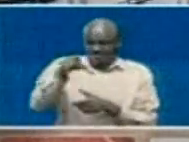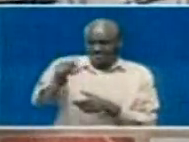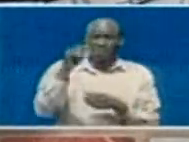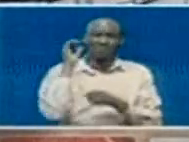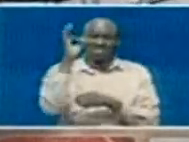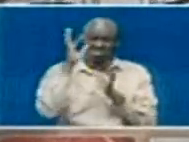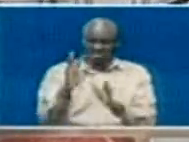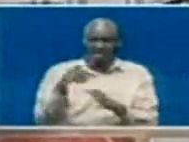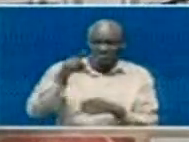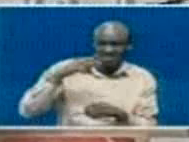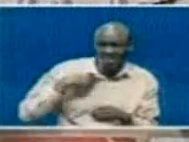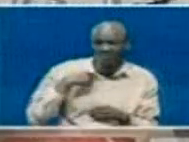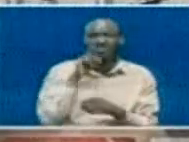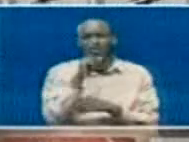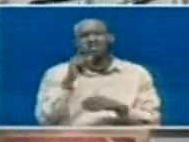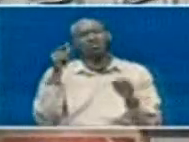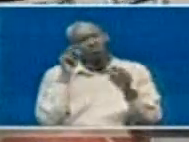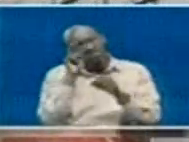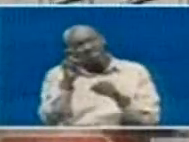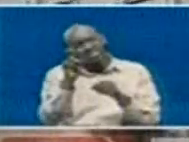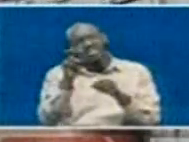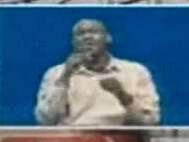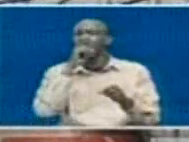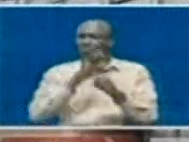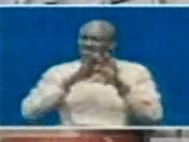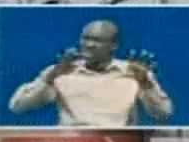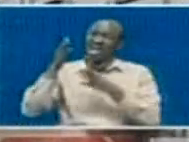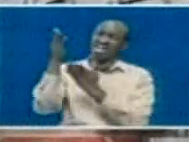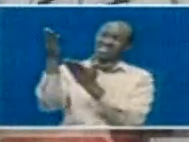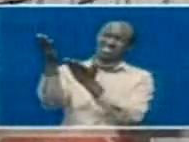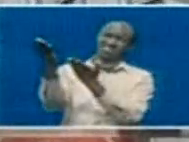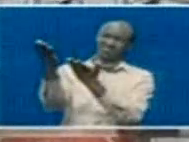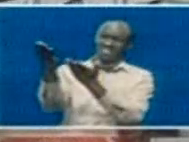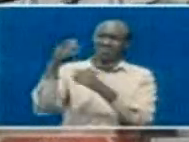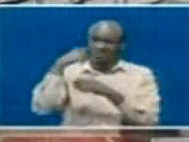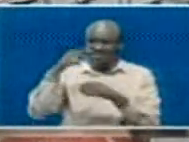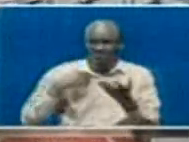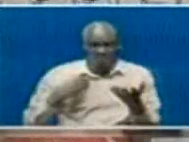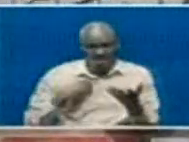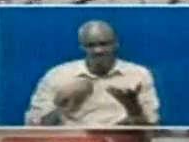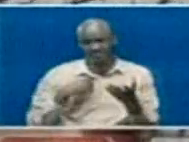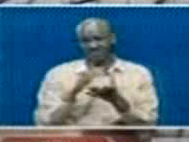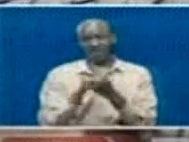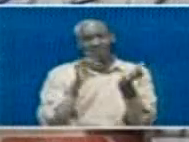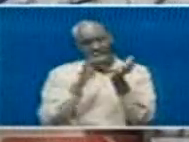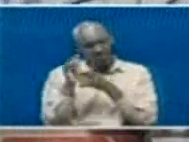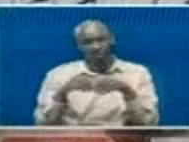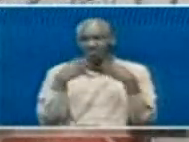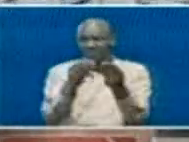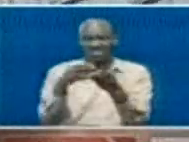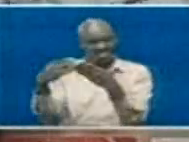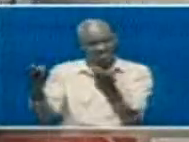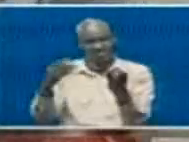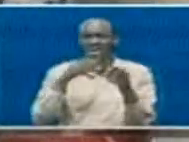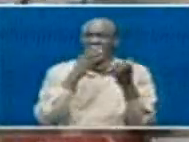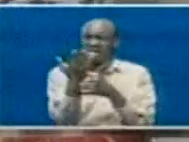That preacher whispered, can't you see the promised land? As he wasted lives and Bibles in the